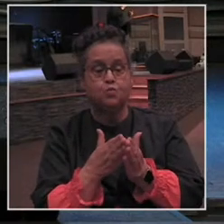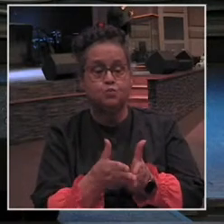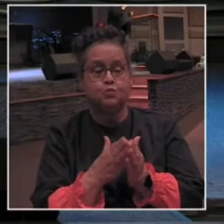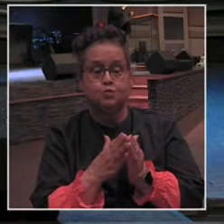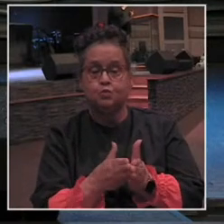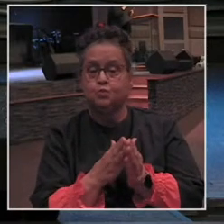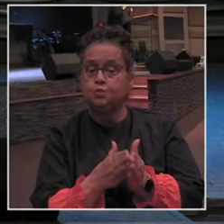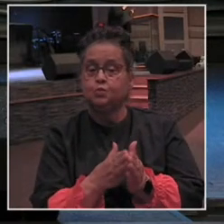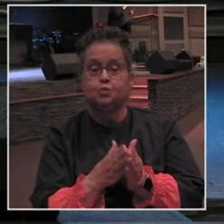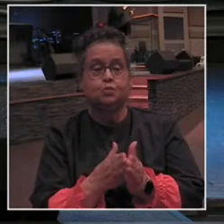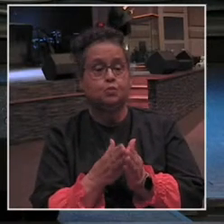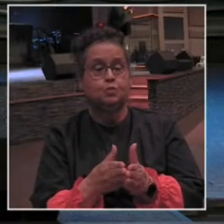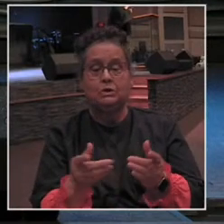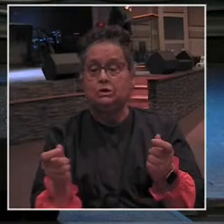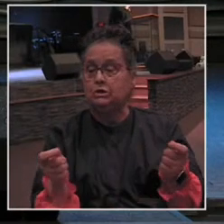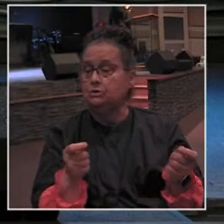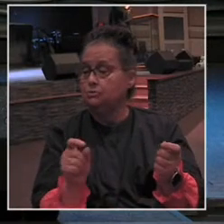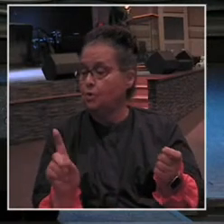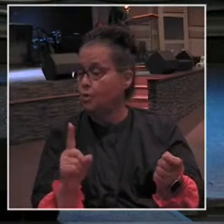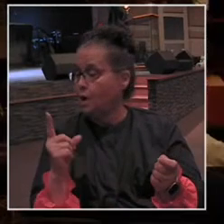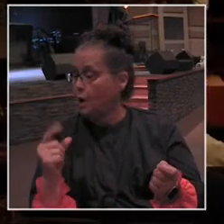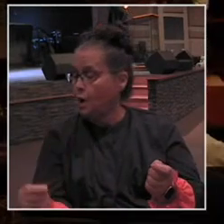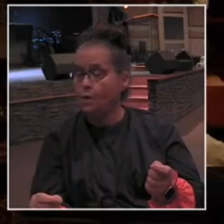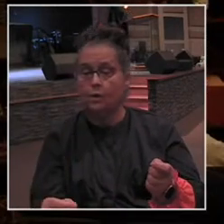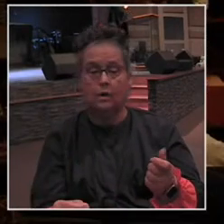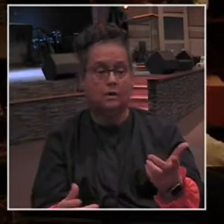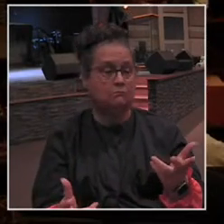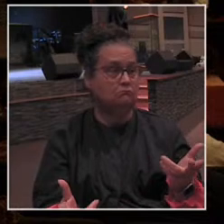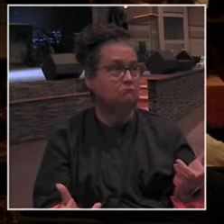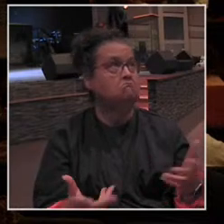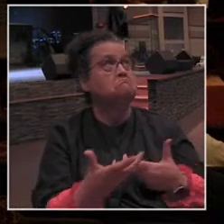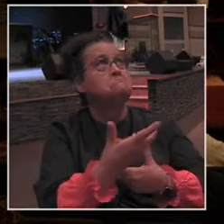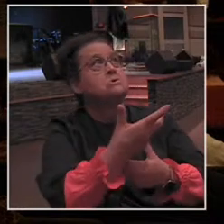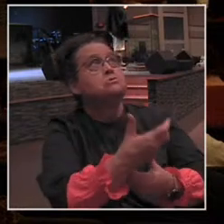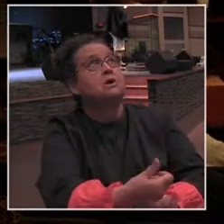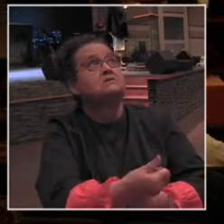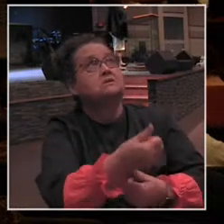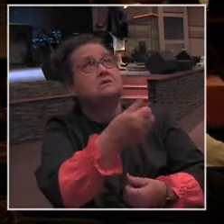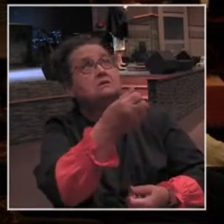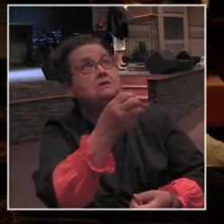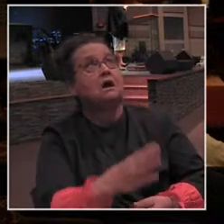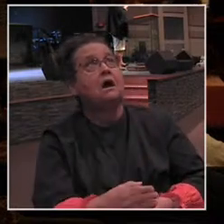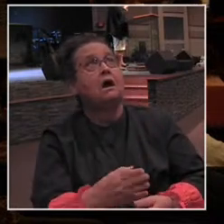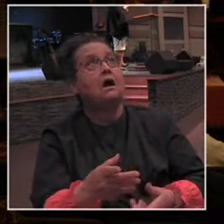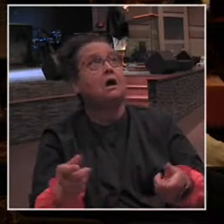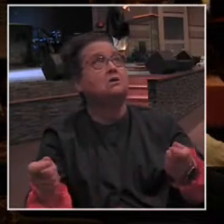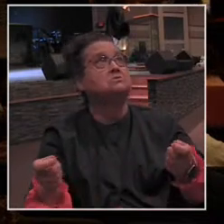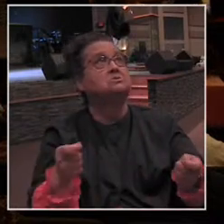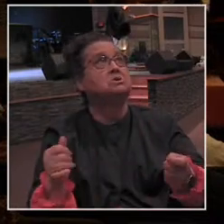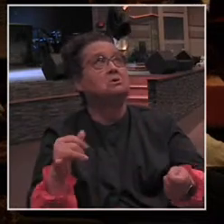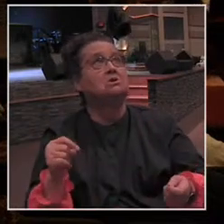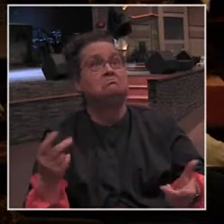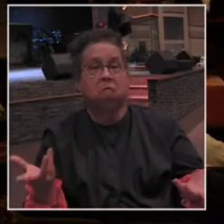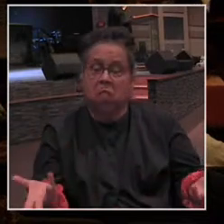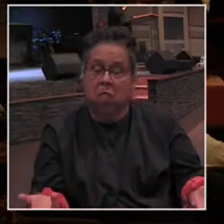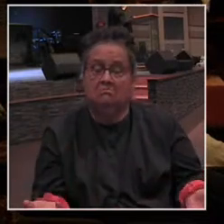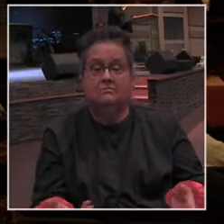being able to control where it was going, and completely trusting that God was steering the boat for